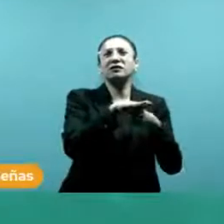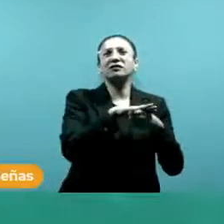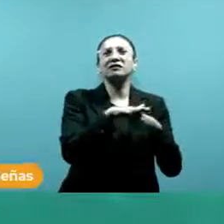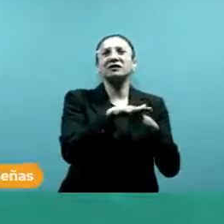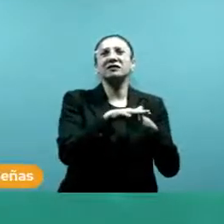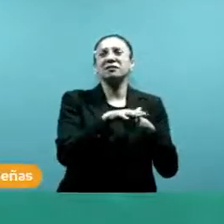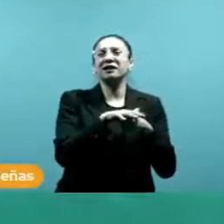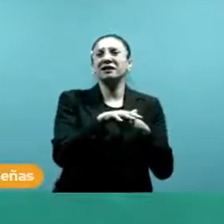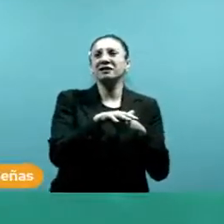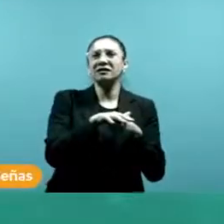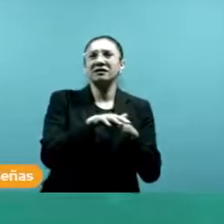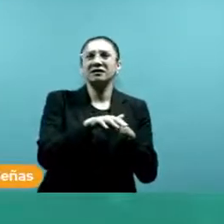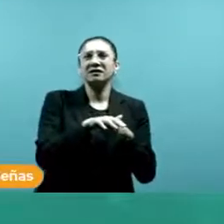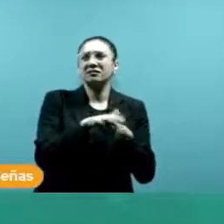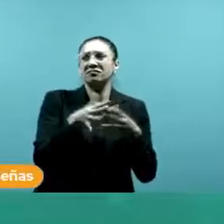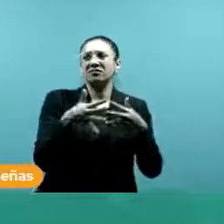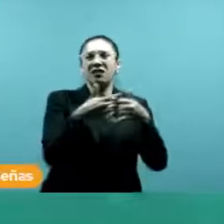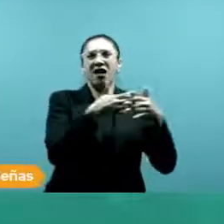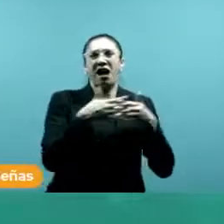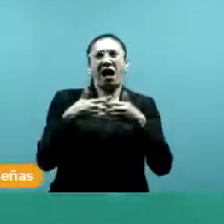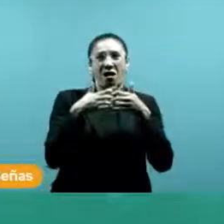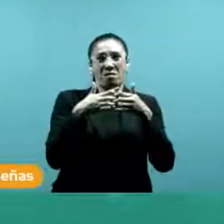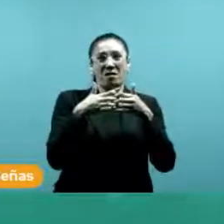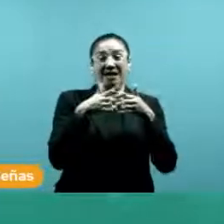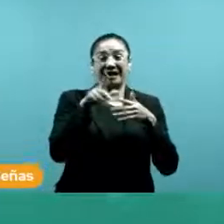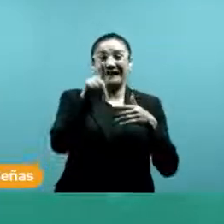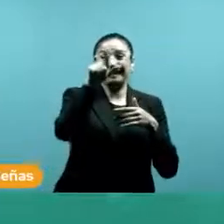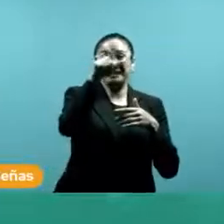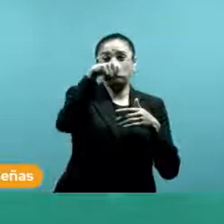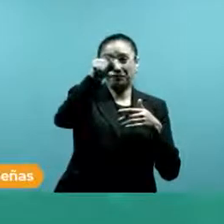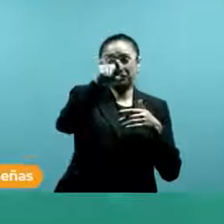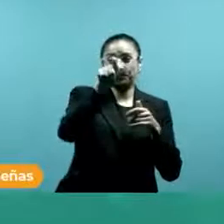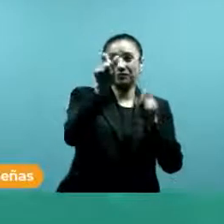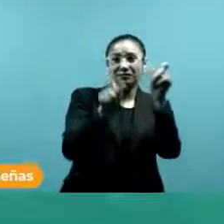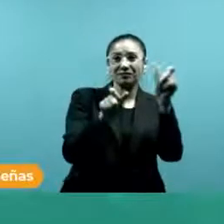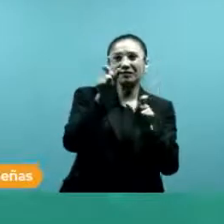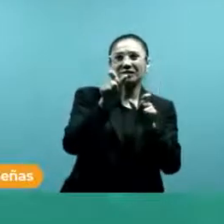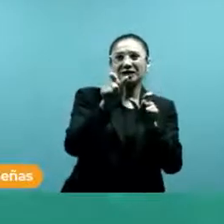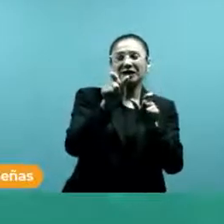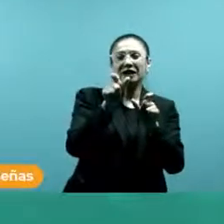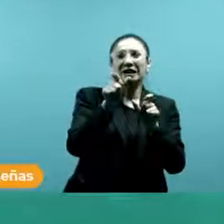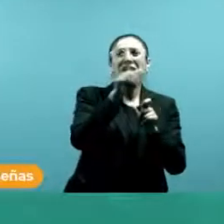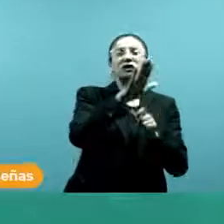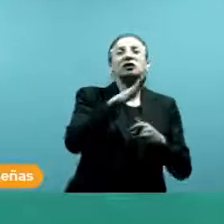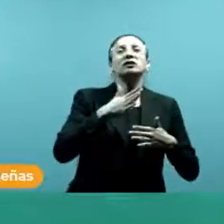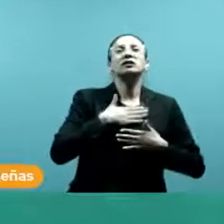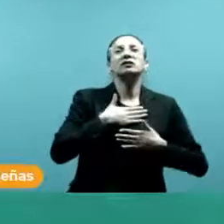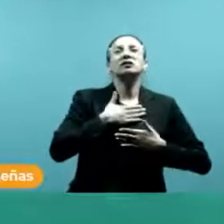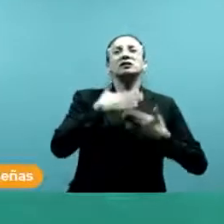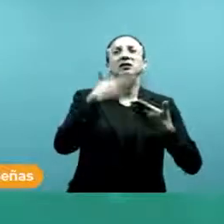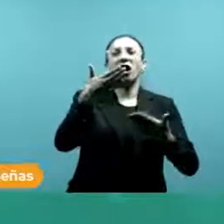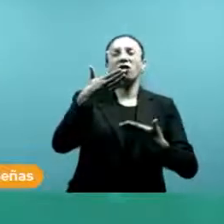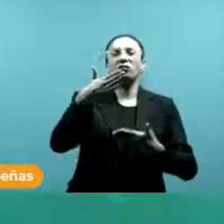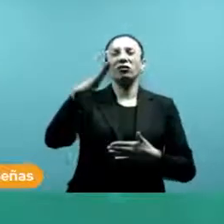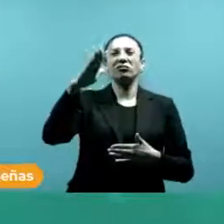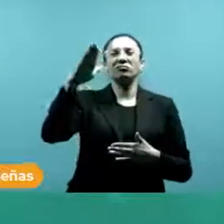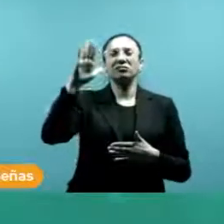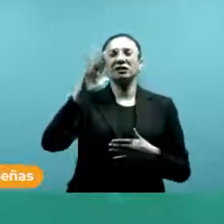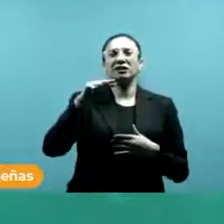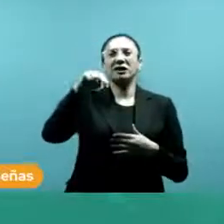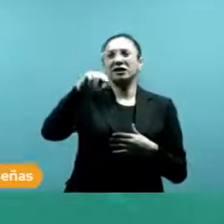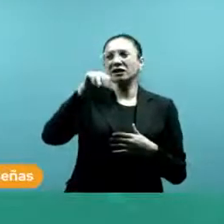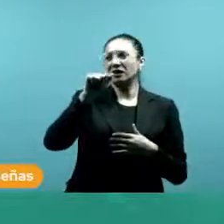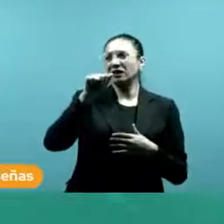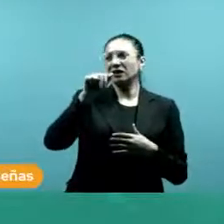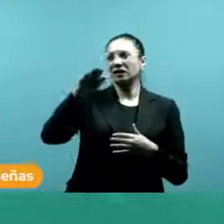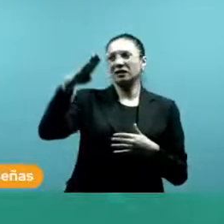perform the Nazi salute. Están haciendo el saludo nazi. And they say they wave at the photographer, but of